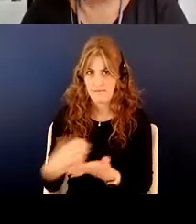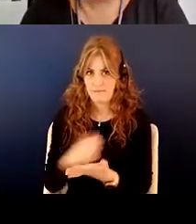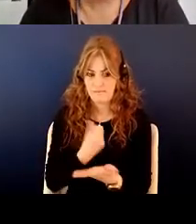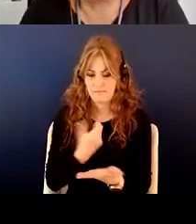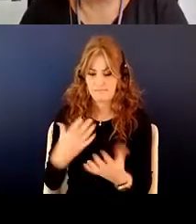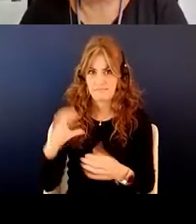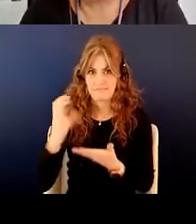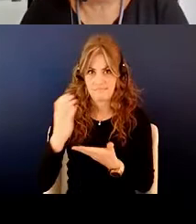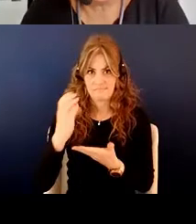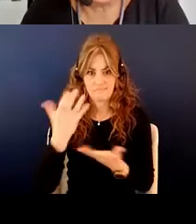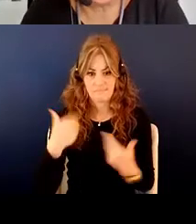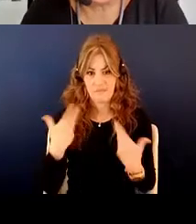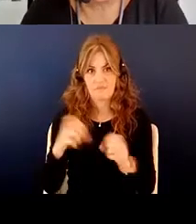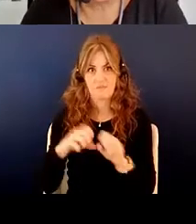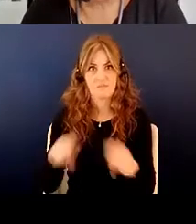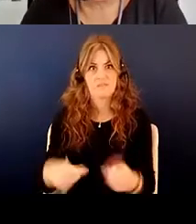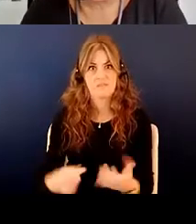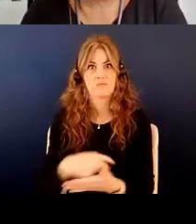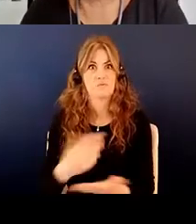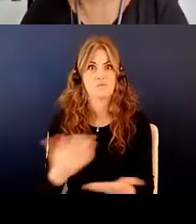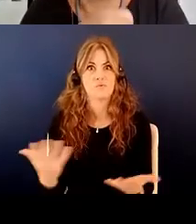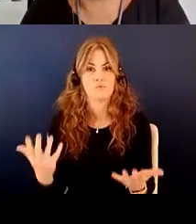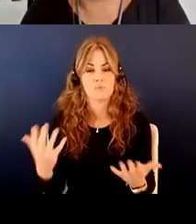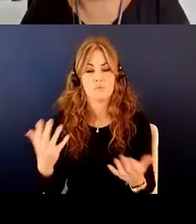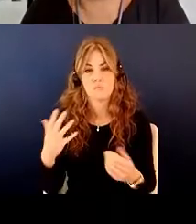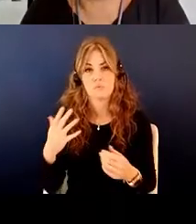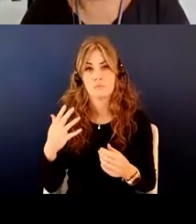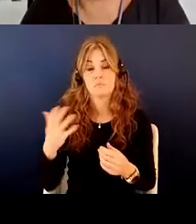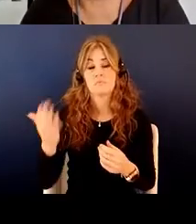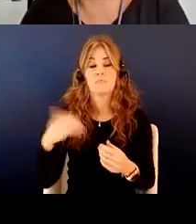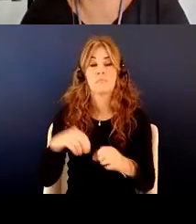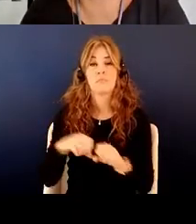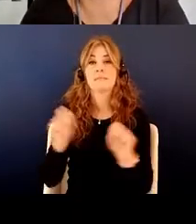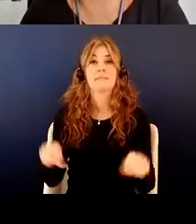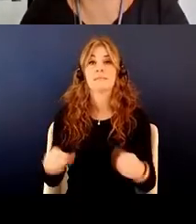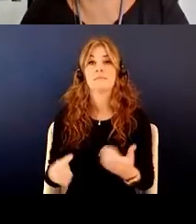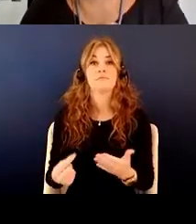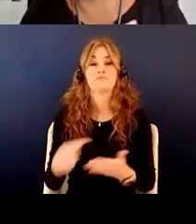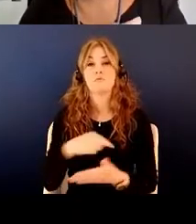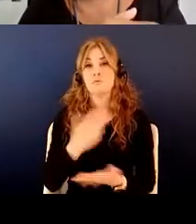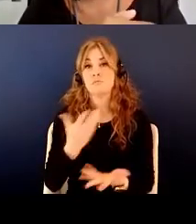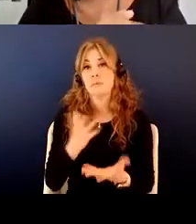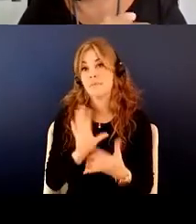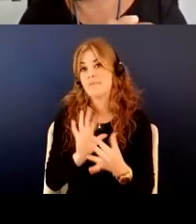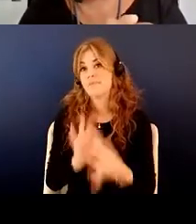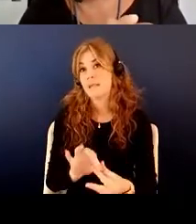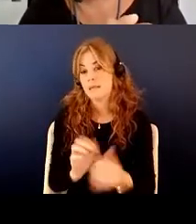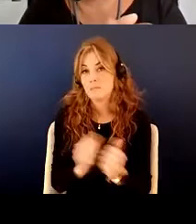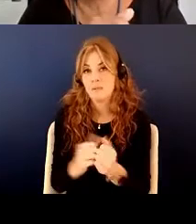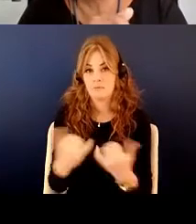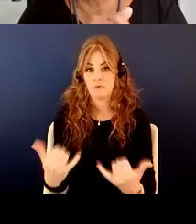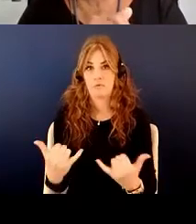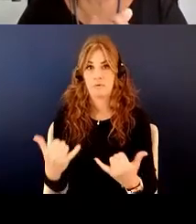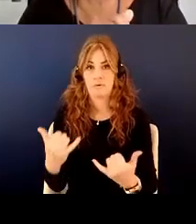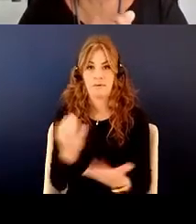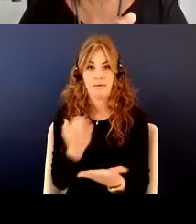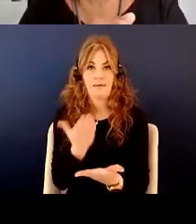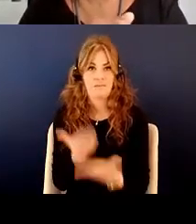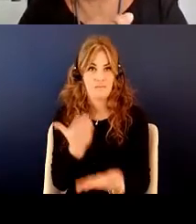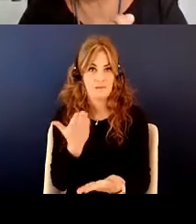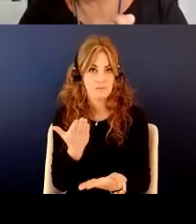review? It's also important to think about how a systematic review might fit into the current evidence base.